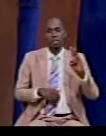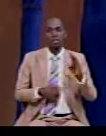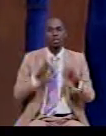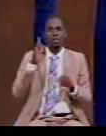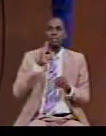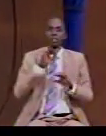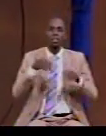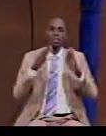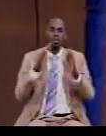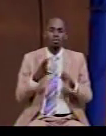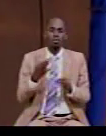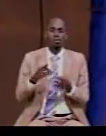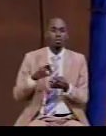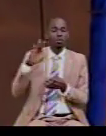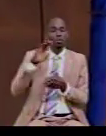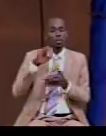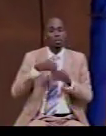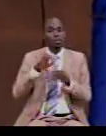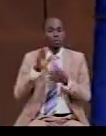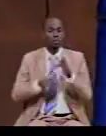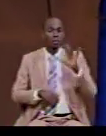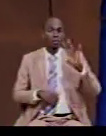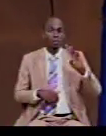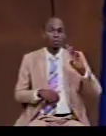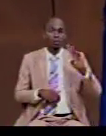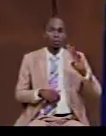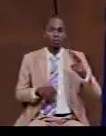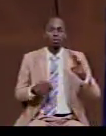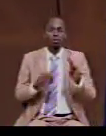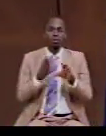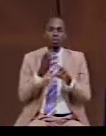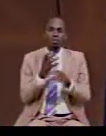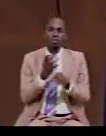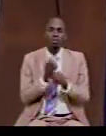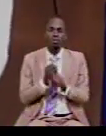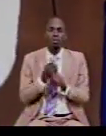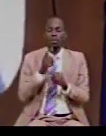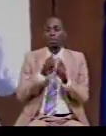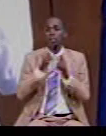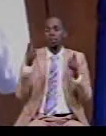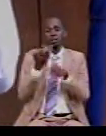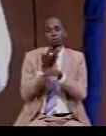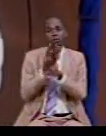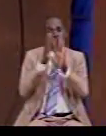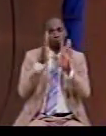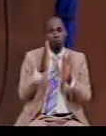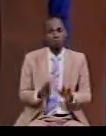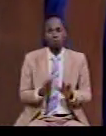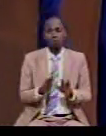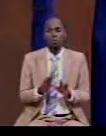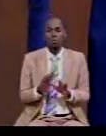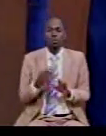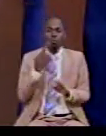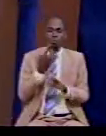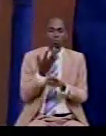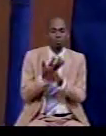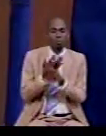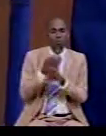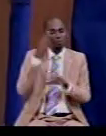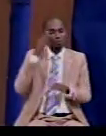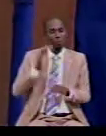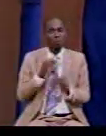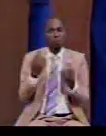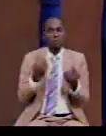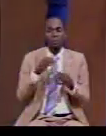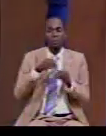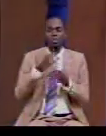great intercessor making great and priestly intercession for our sake. And in John chapter 18, he's the suffering Messiah. In John chapter